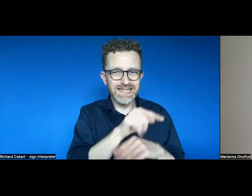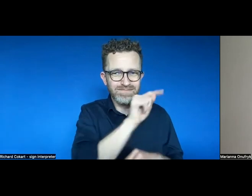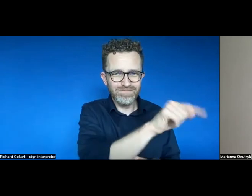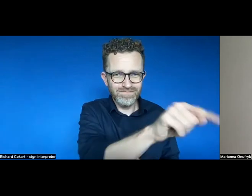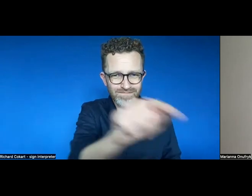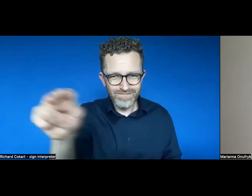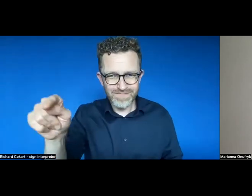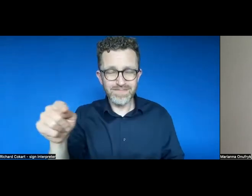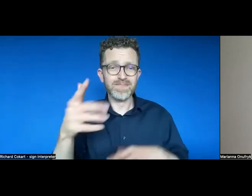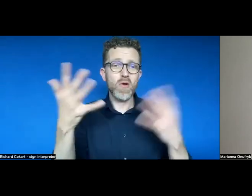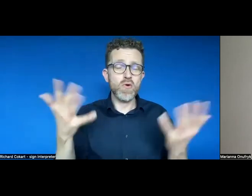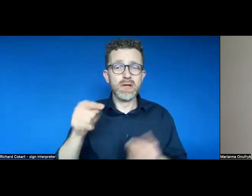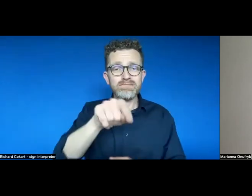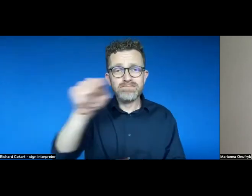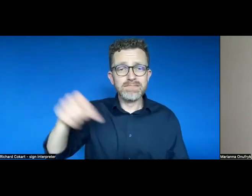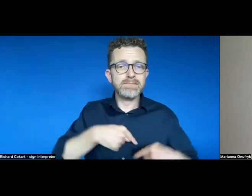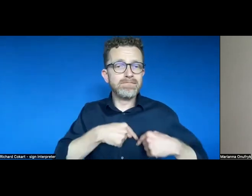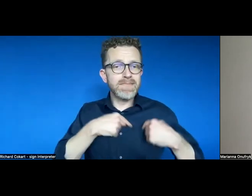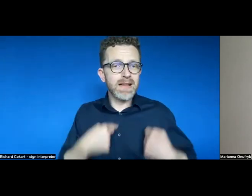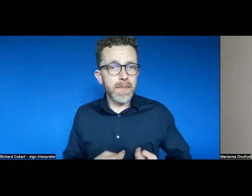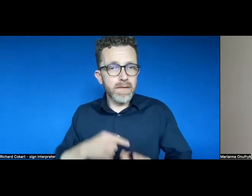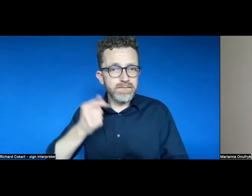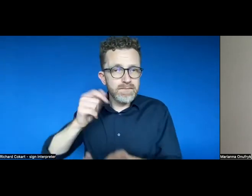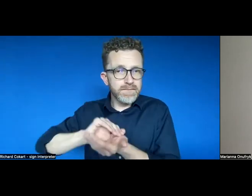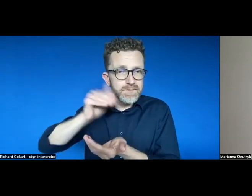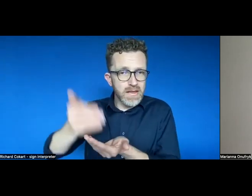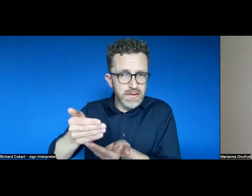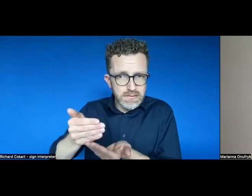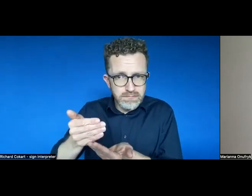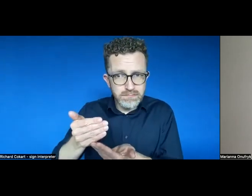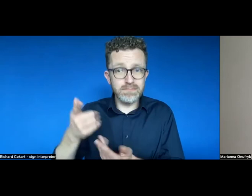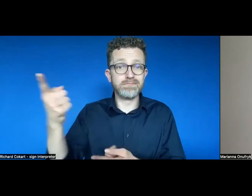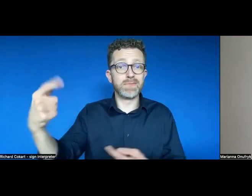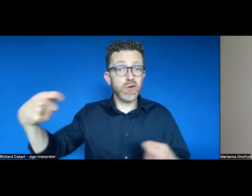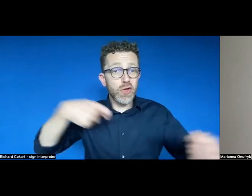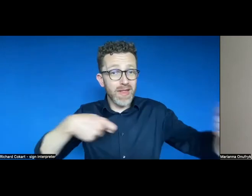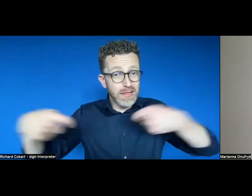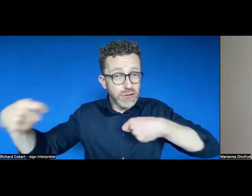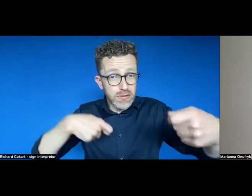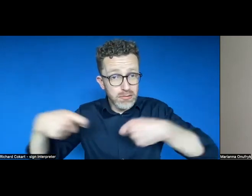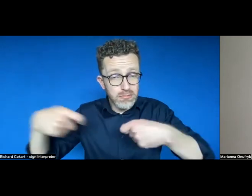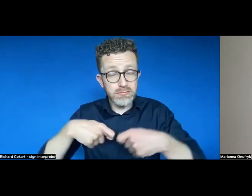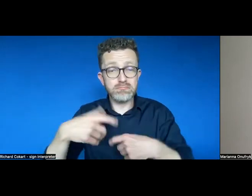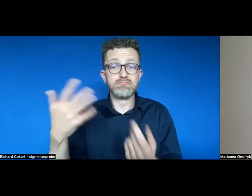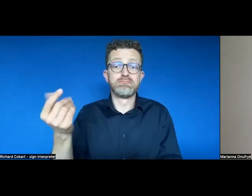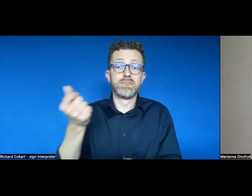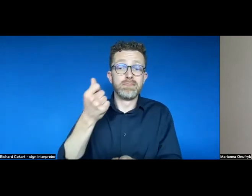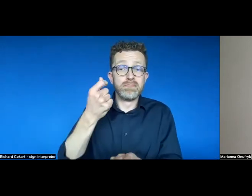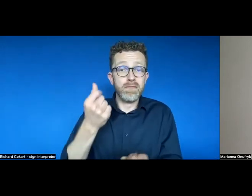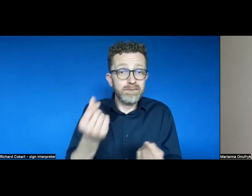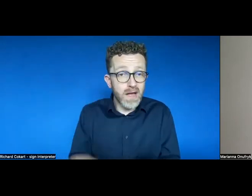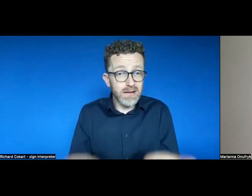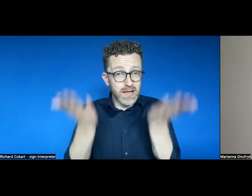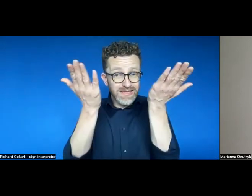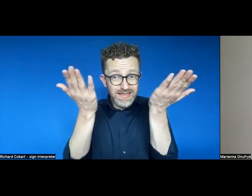so on. And it was very difficult. And I am afraid that after